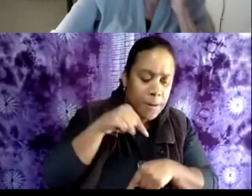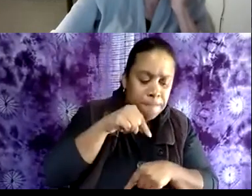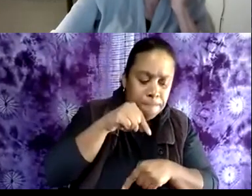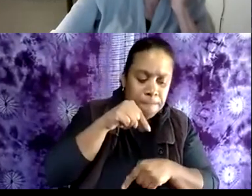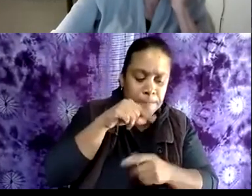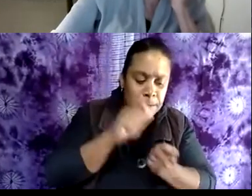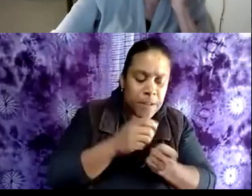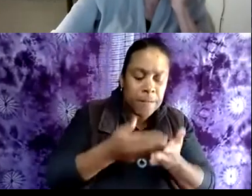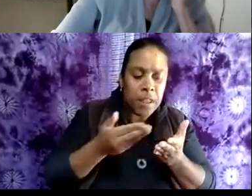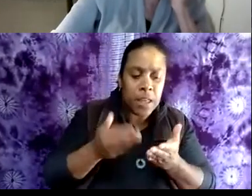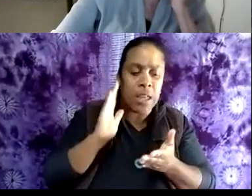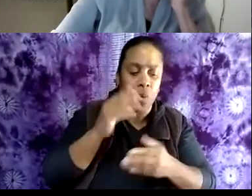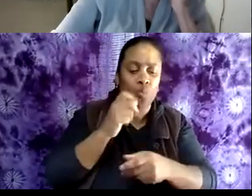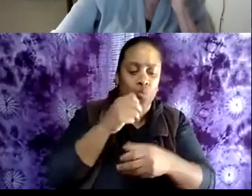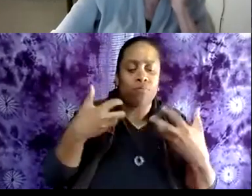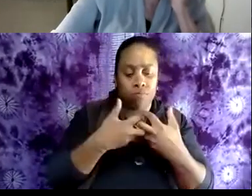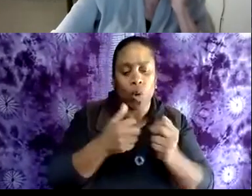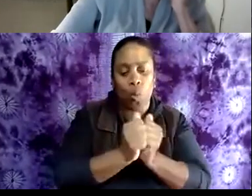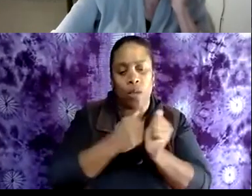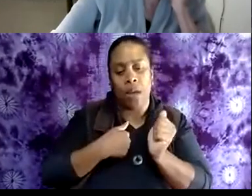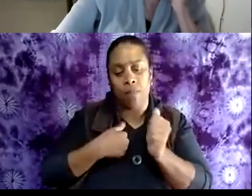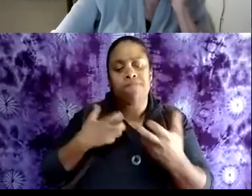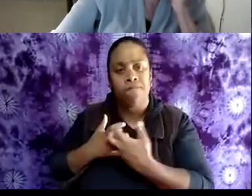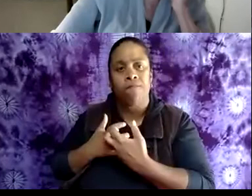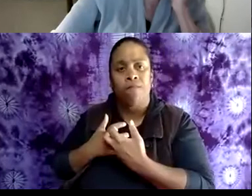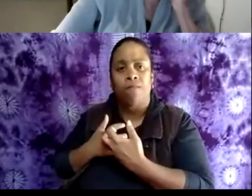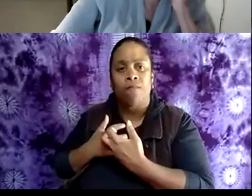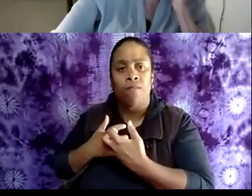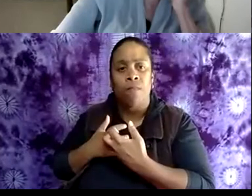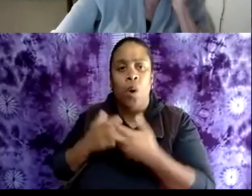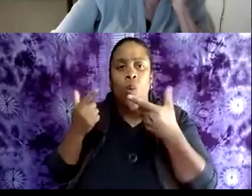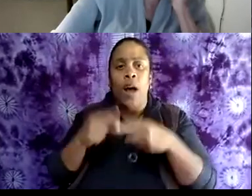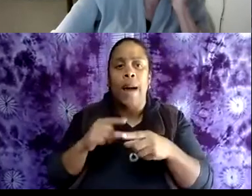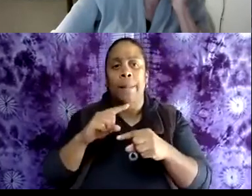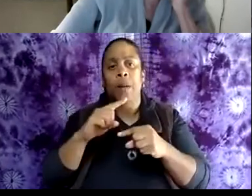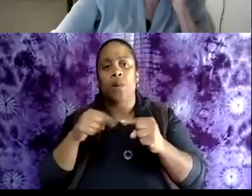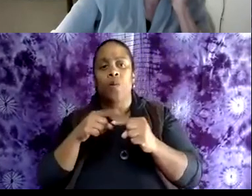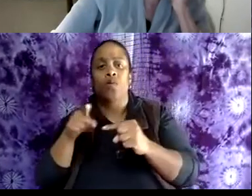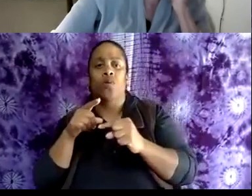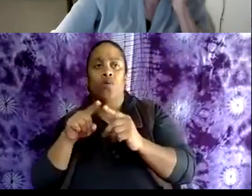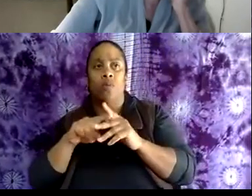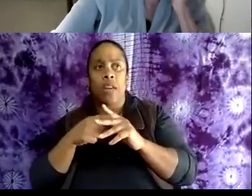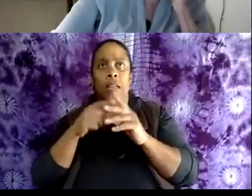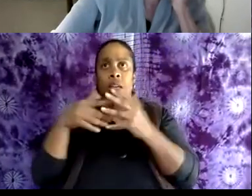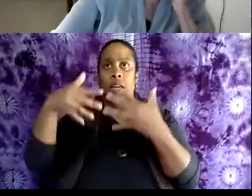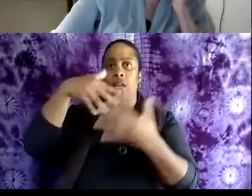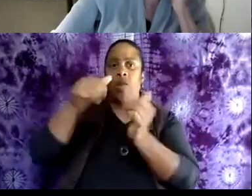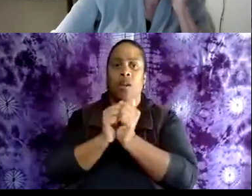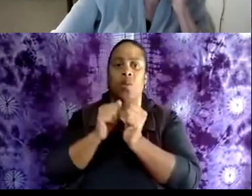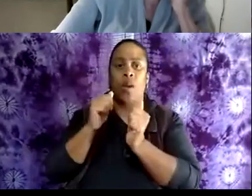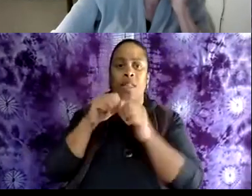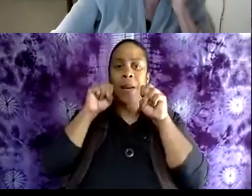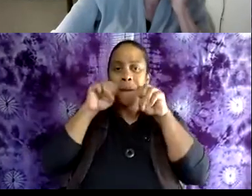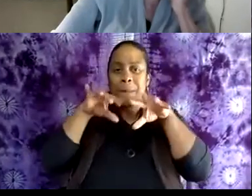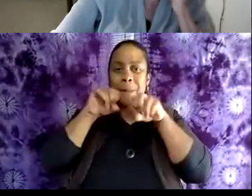your own psychic protection. Because what happens is when you begin to interact with beings, magical beings,